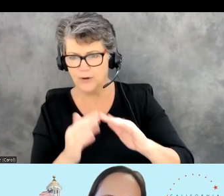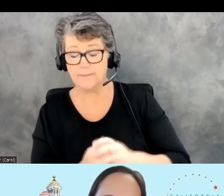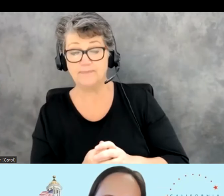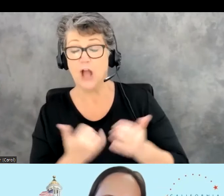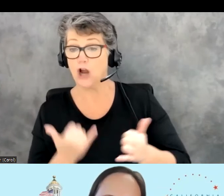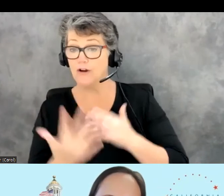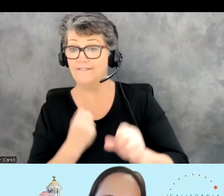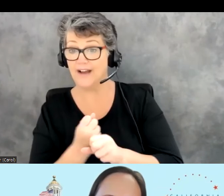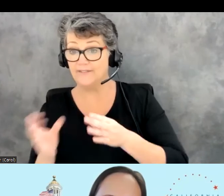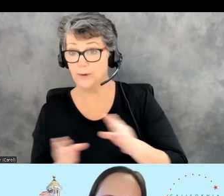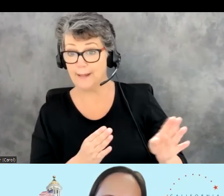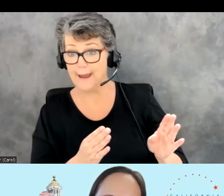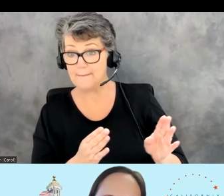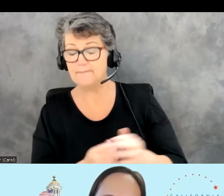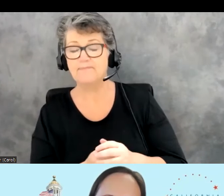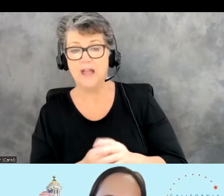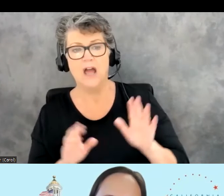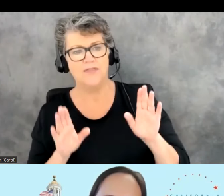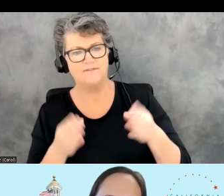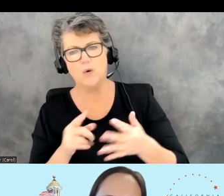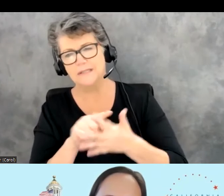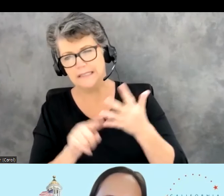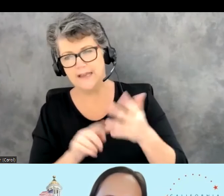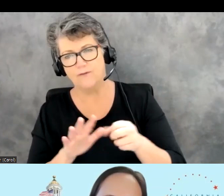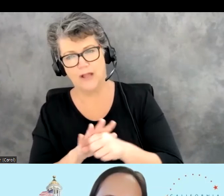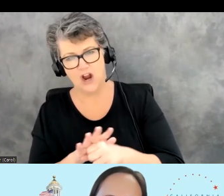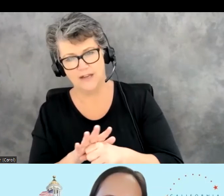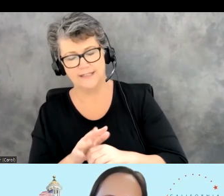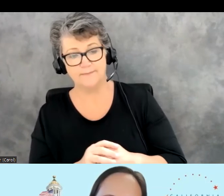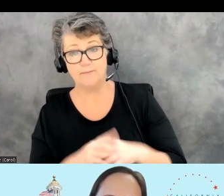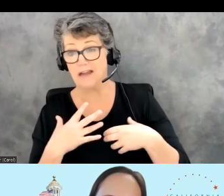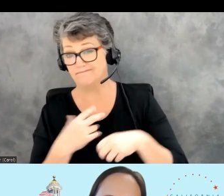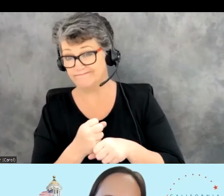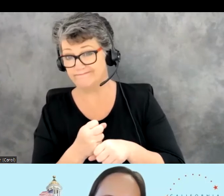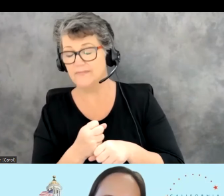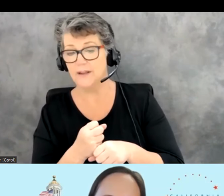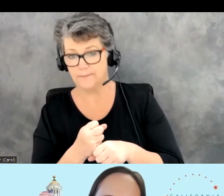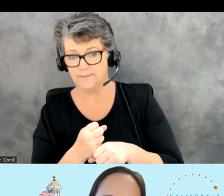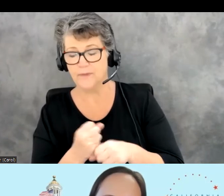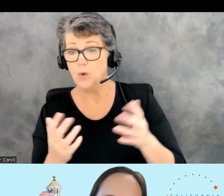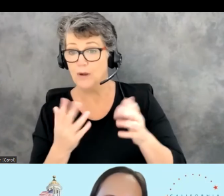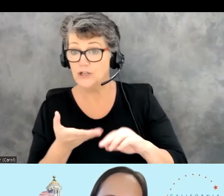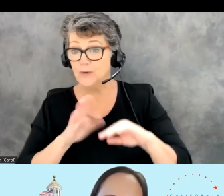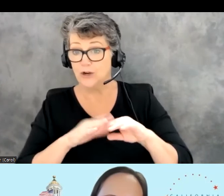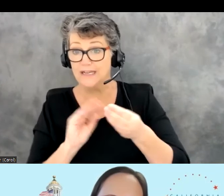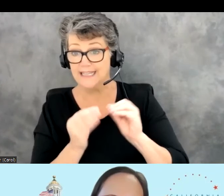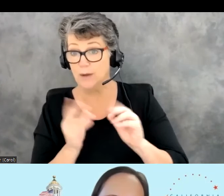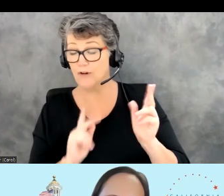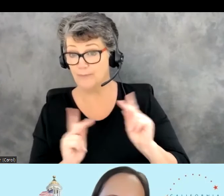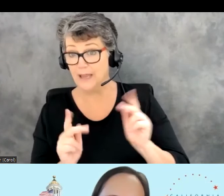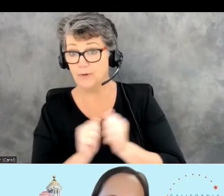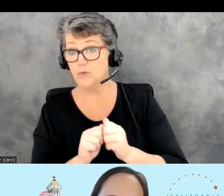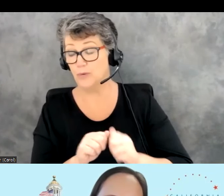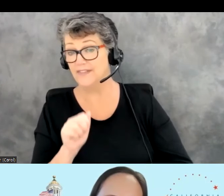5-year plan, our focus is in several areas, but in a nutshell, we're looking to increase the number of people with